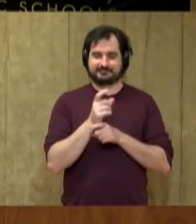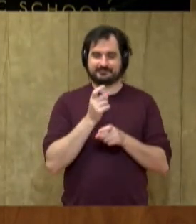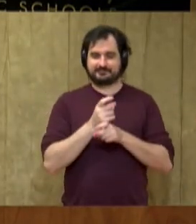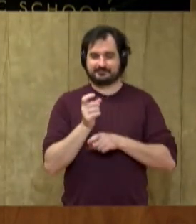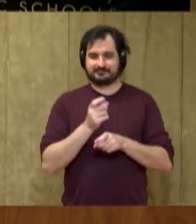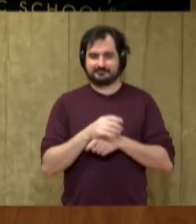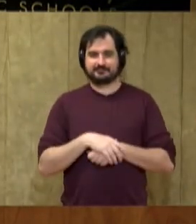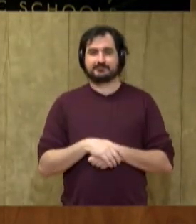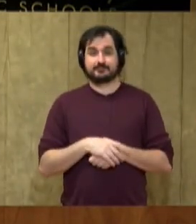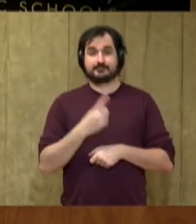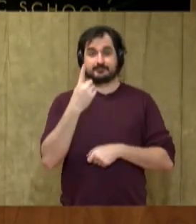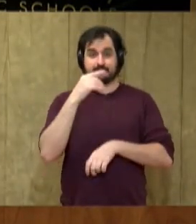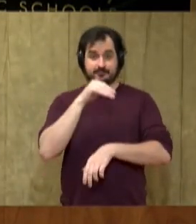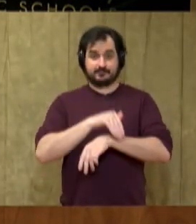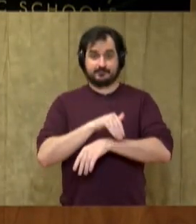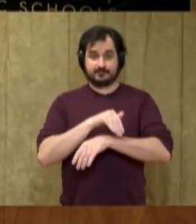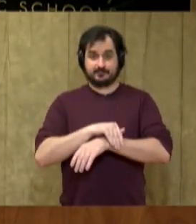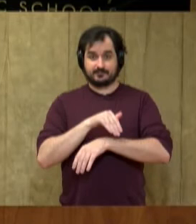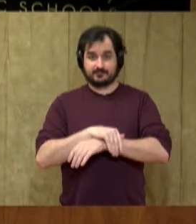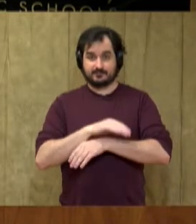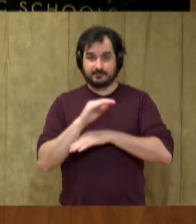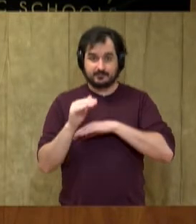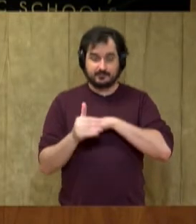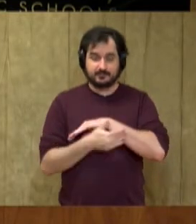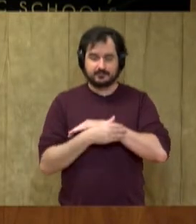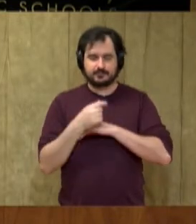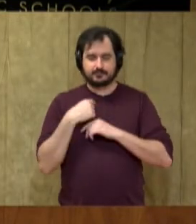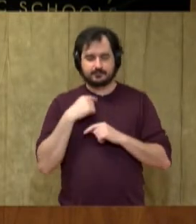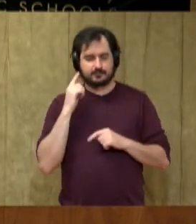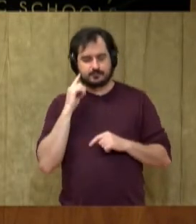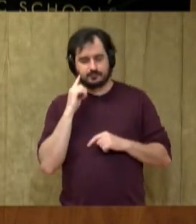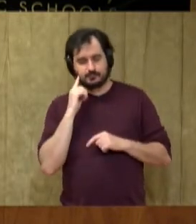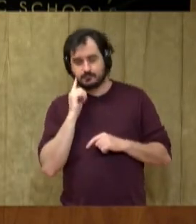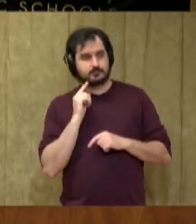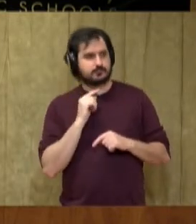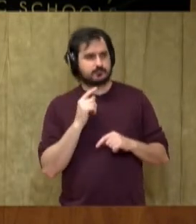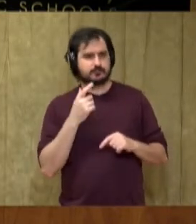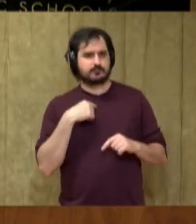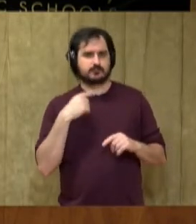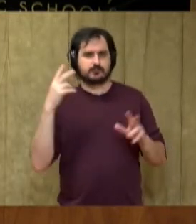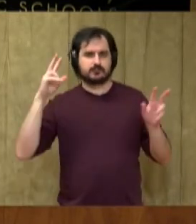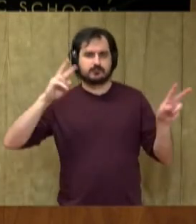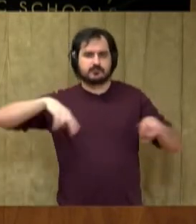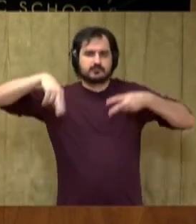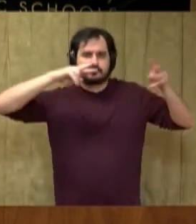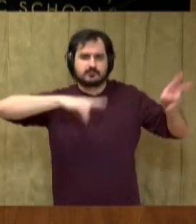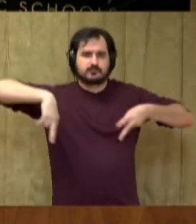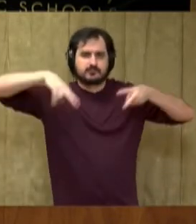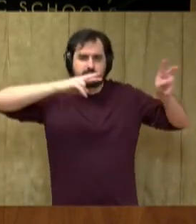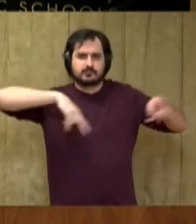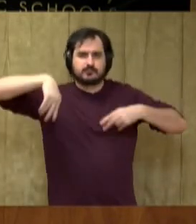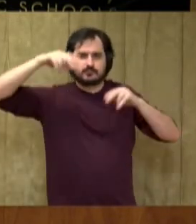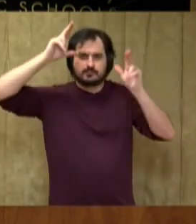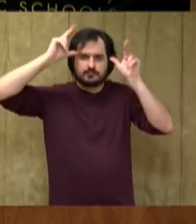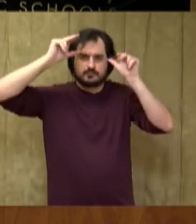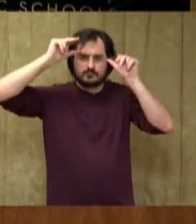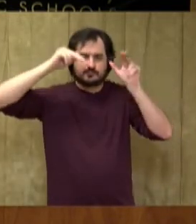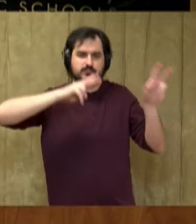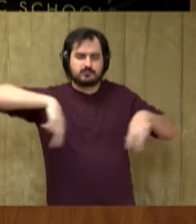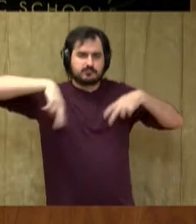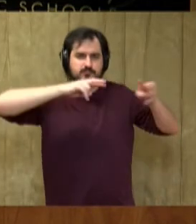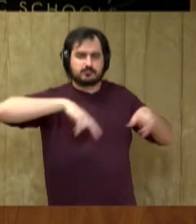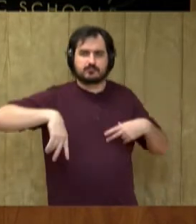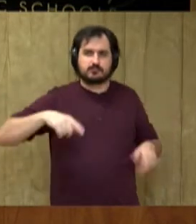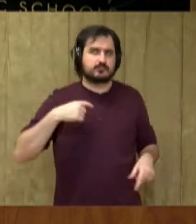I heard ferocious horses galloping down my street. I heard a voice that sounded like Mr. Revere screaming at the top of his